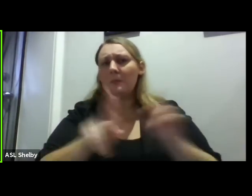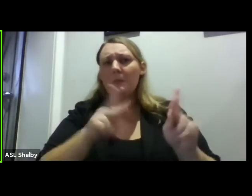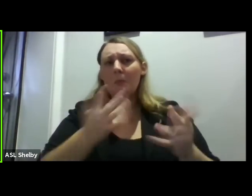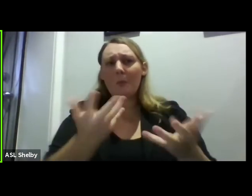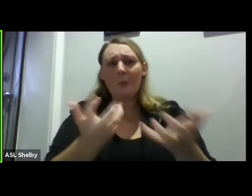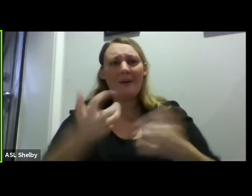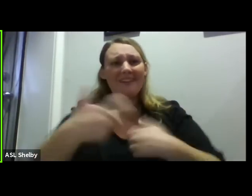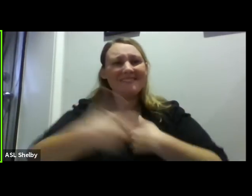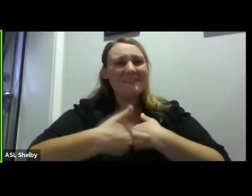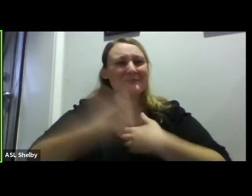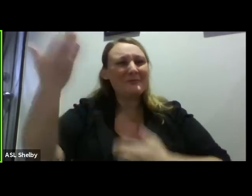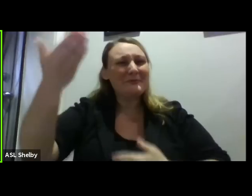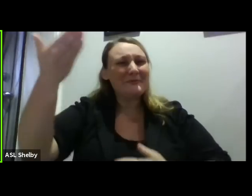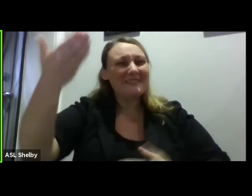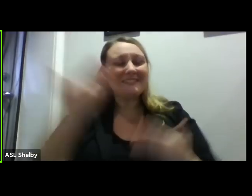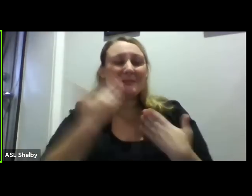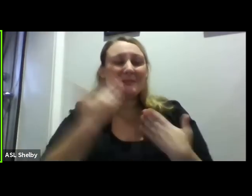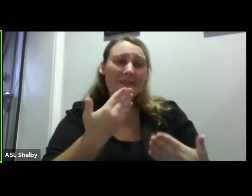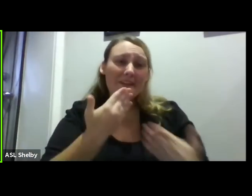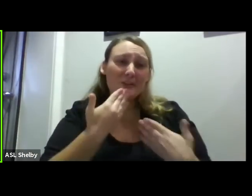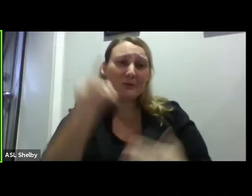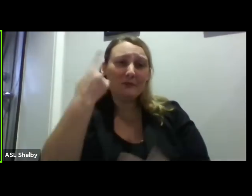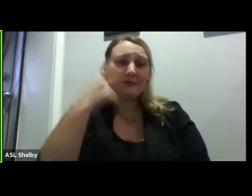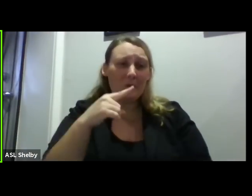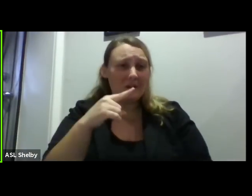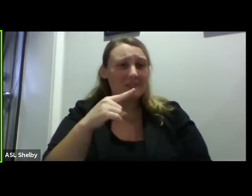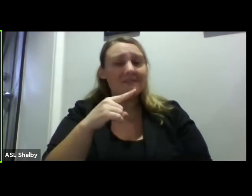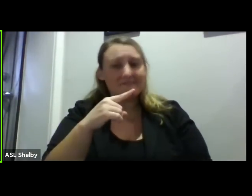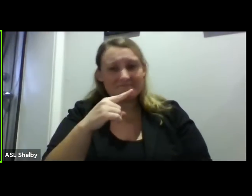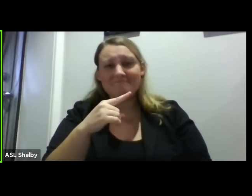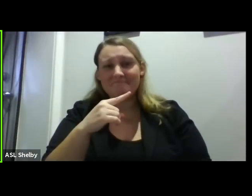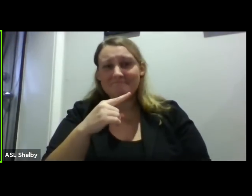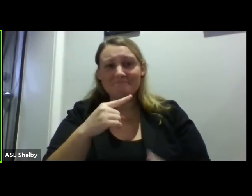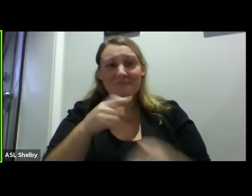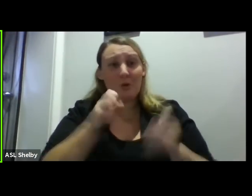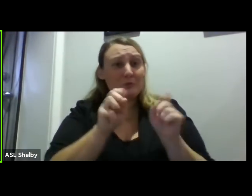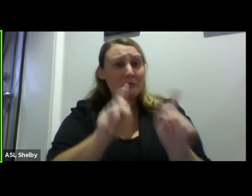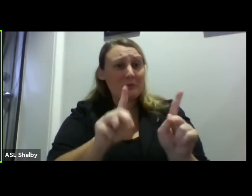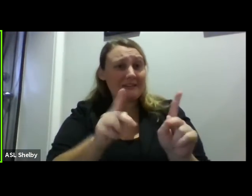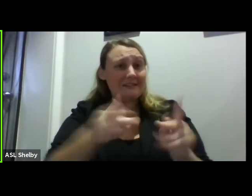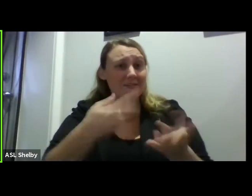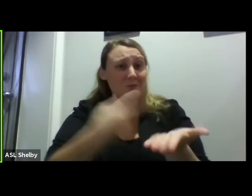the opportunity to talk, and I will pass it on to the next speaker.